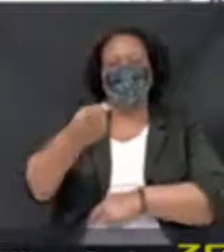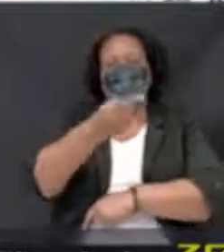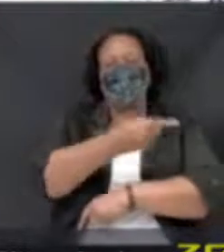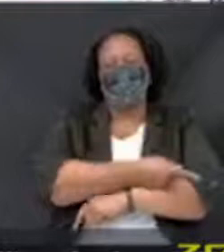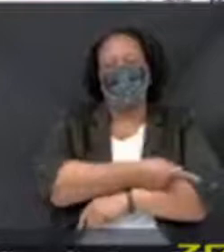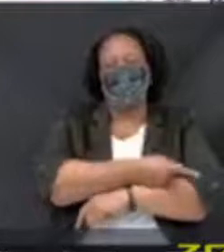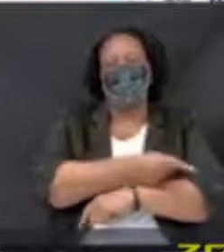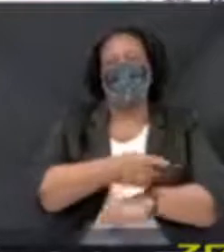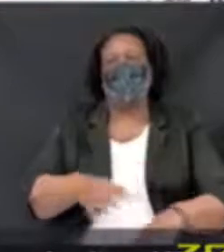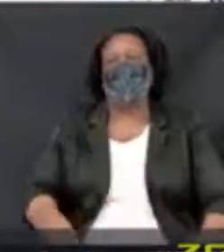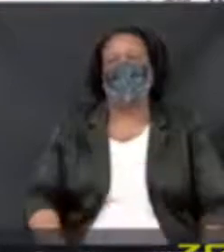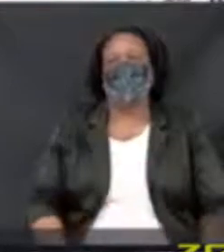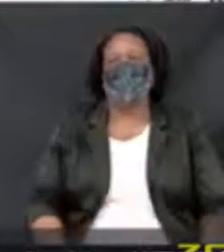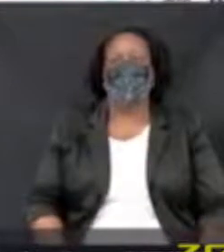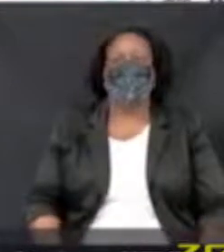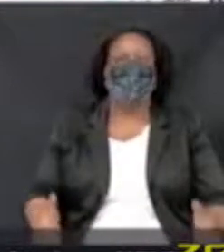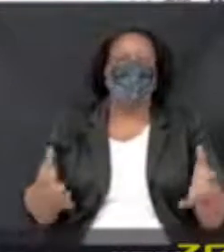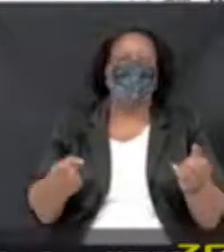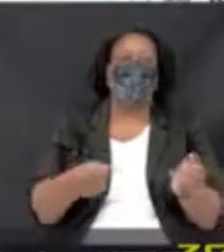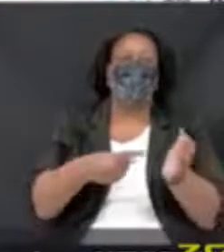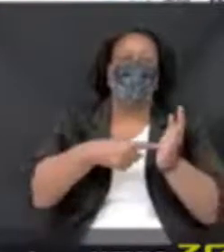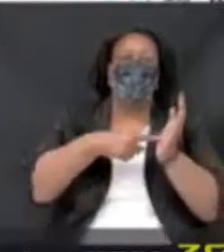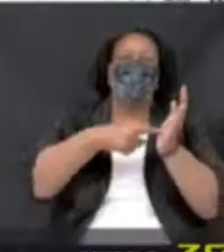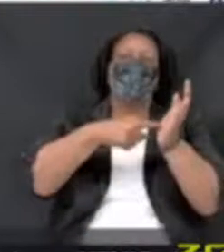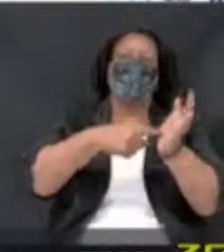to show our appreciation